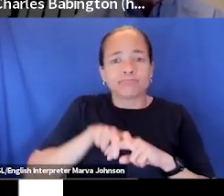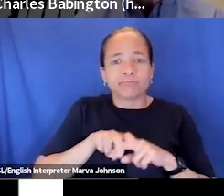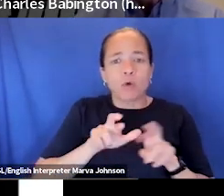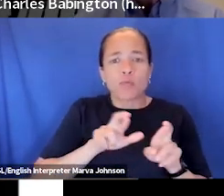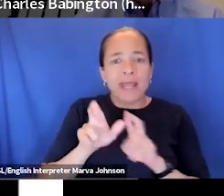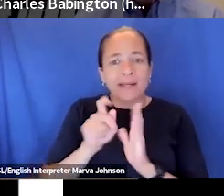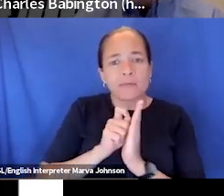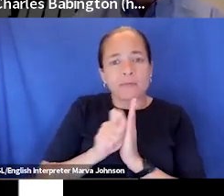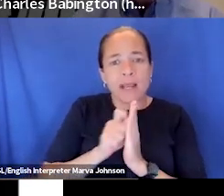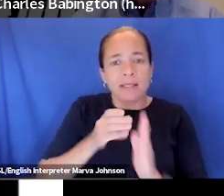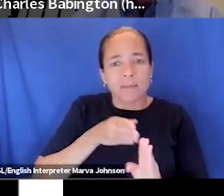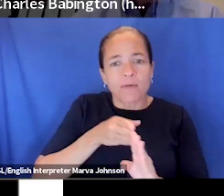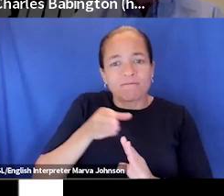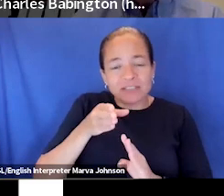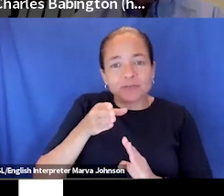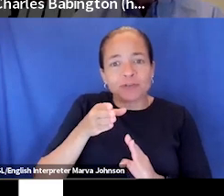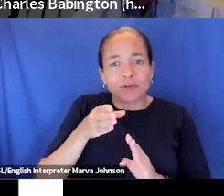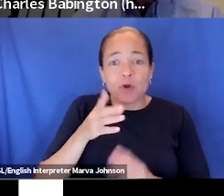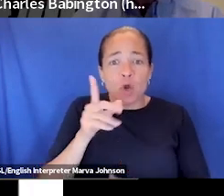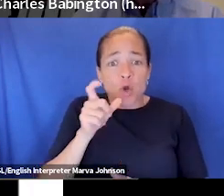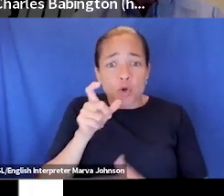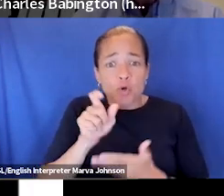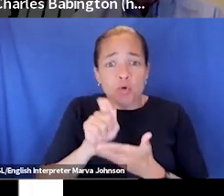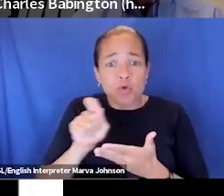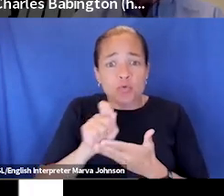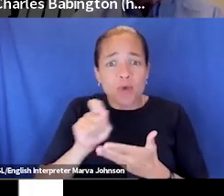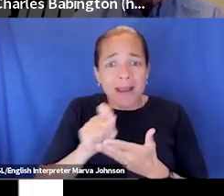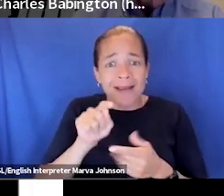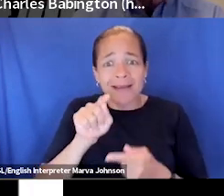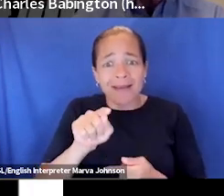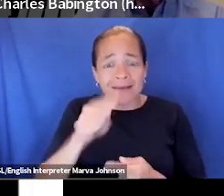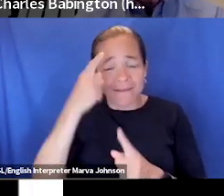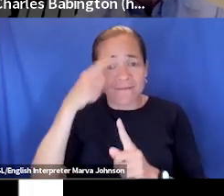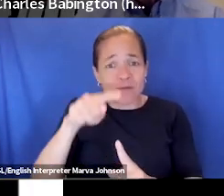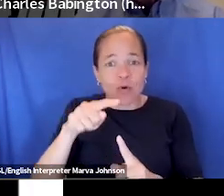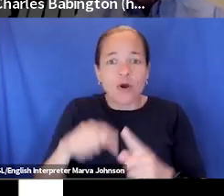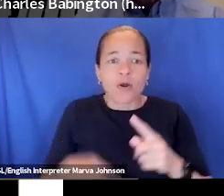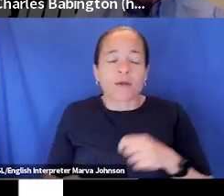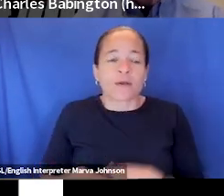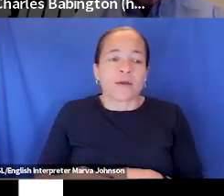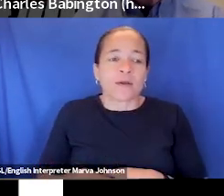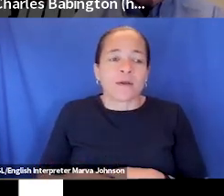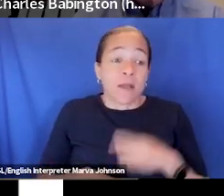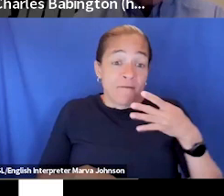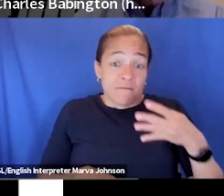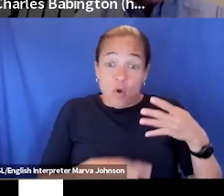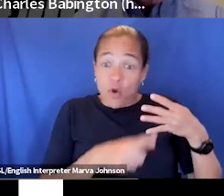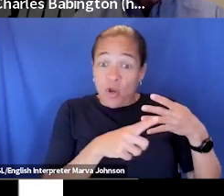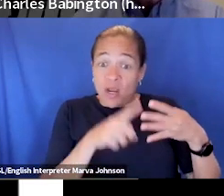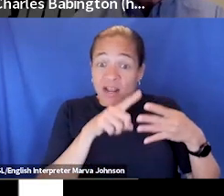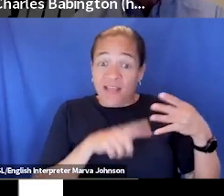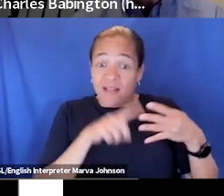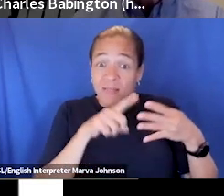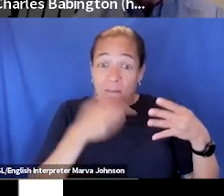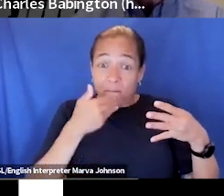setting, who do you write for? Let me suggest that these 4 options here might not be the best